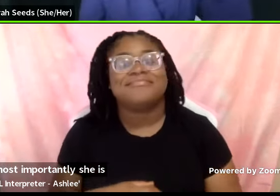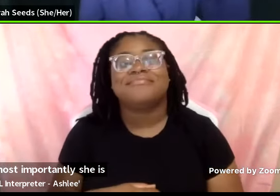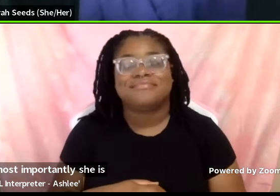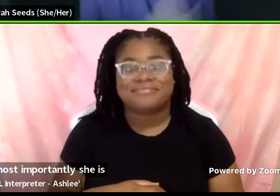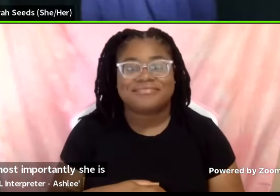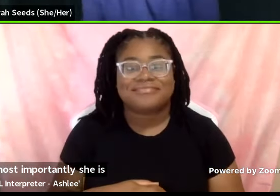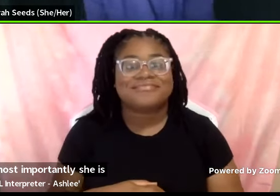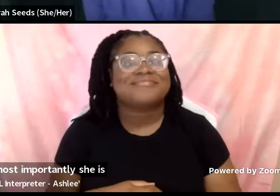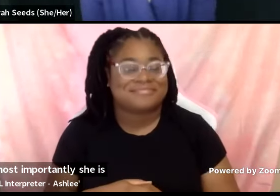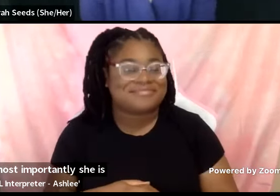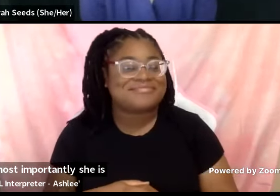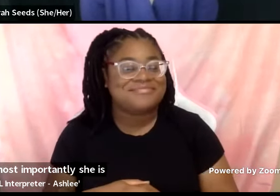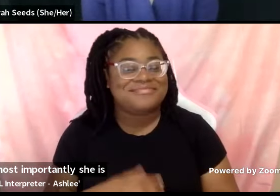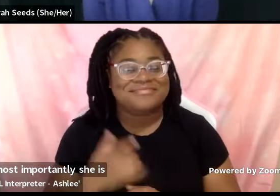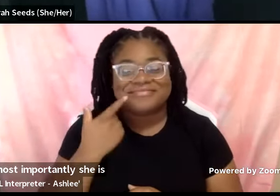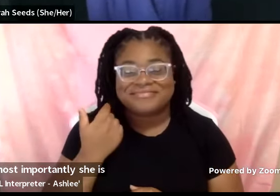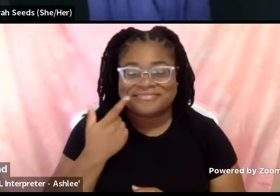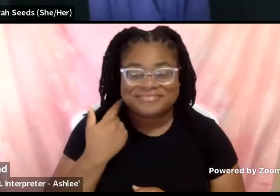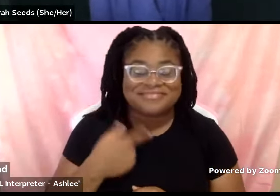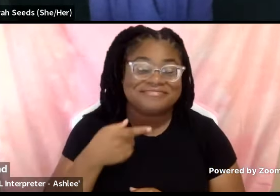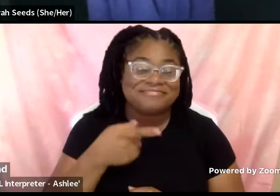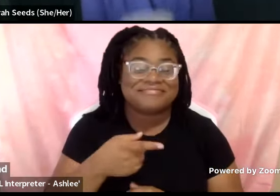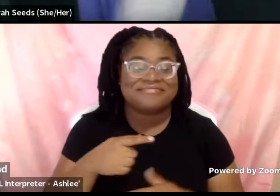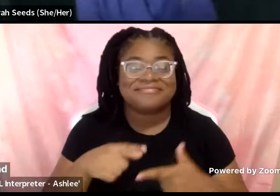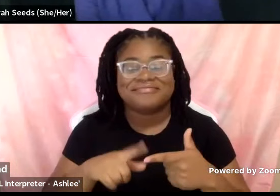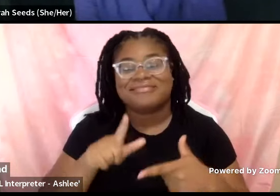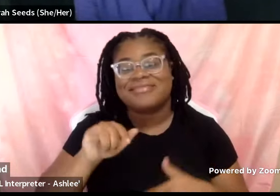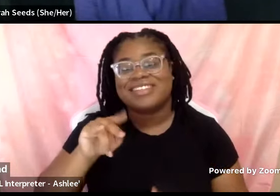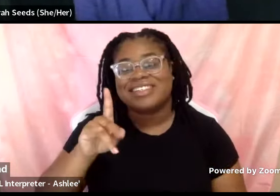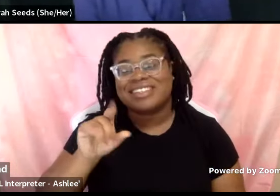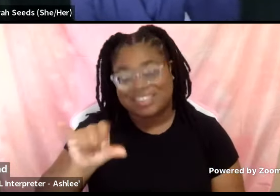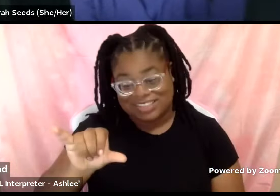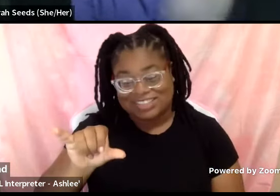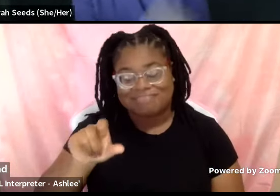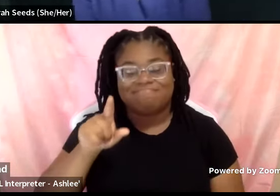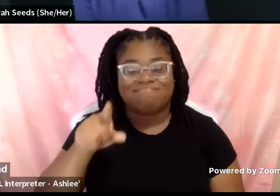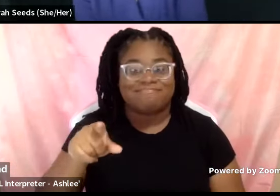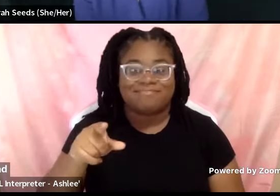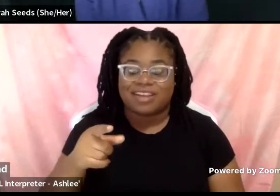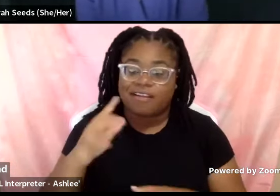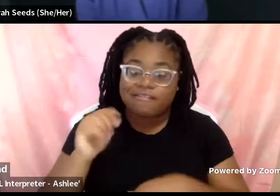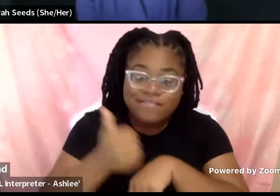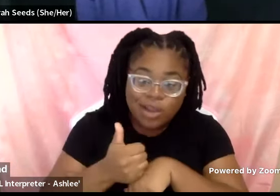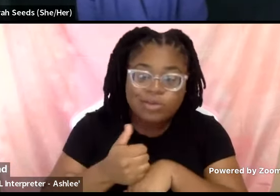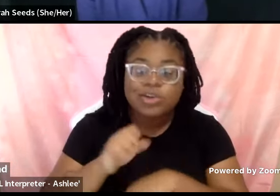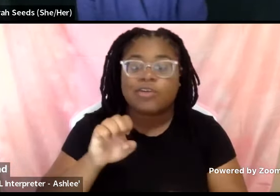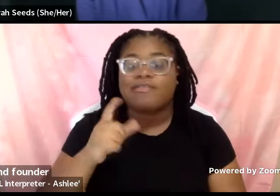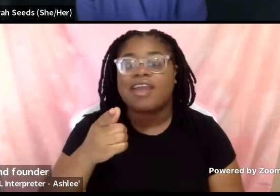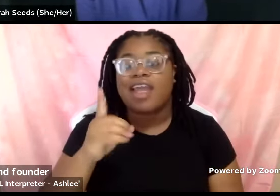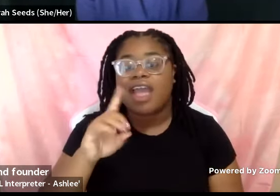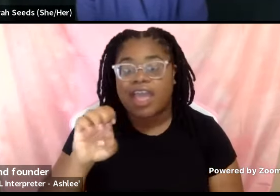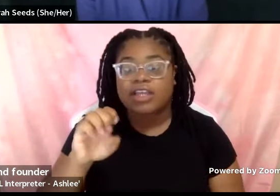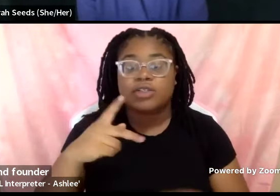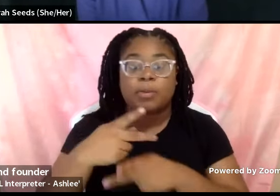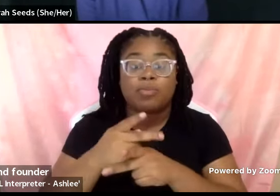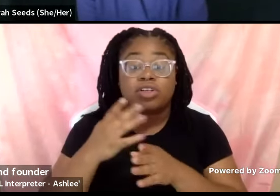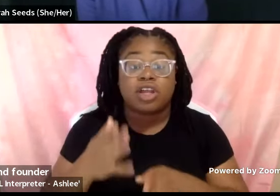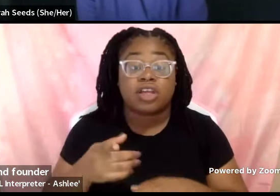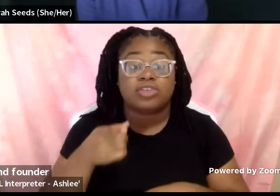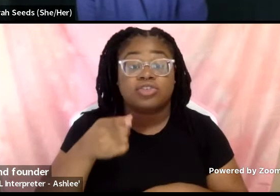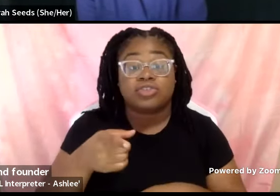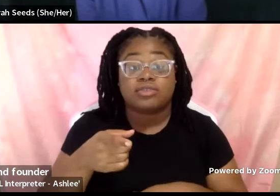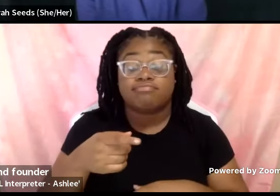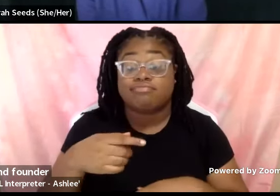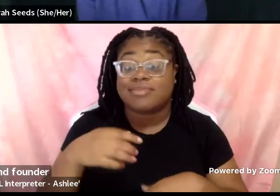Lindsay-Elizabeth Hand is the owner and founder of Edge in Motion Productions, a full-service Emmy-nominated